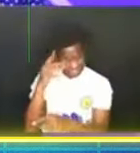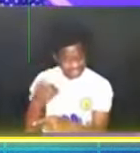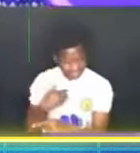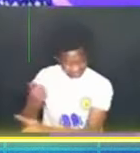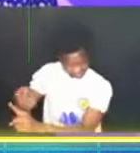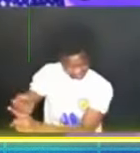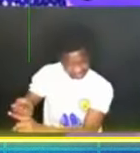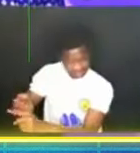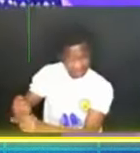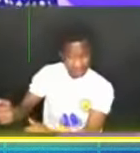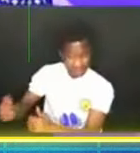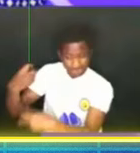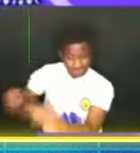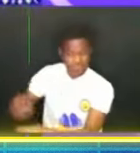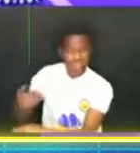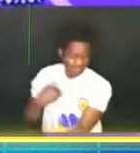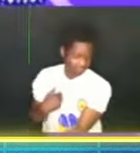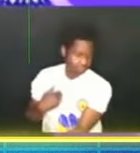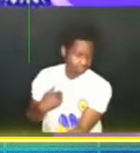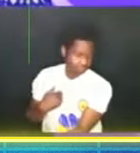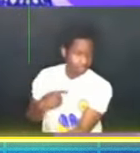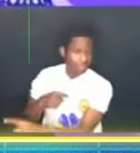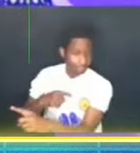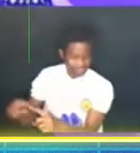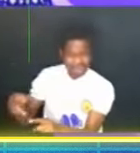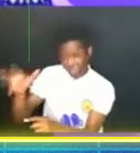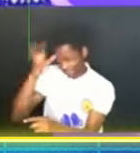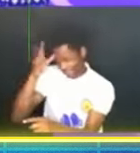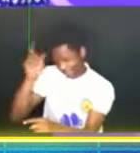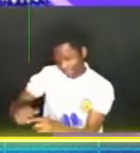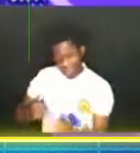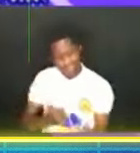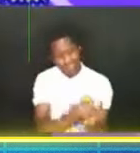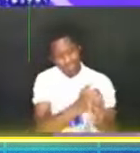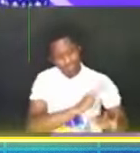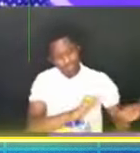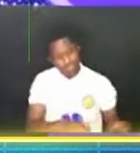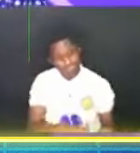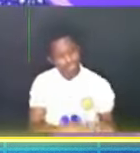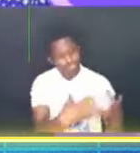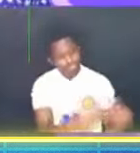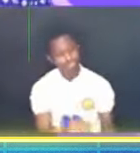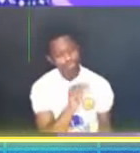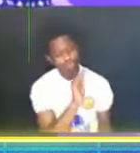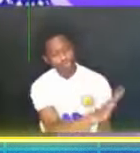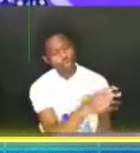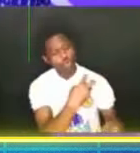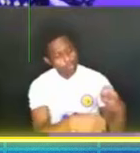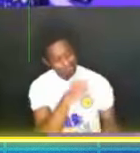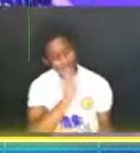challenges. But as a father, you also have to help your children to meet their challenges.